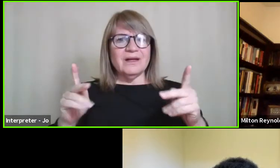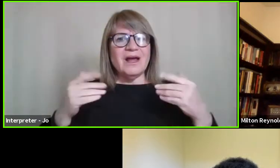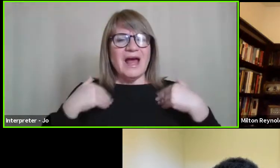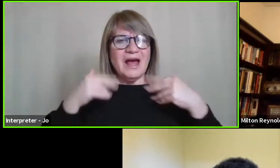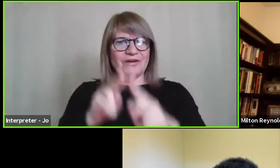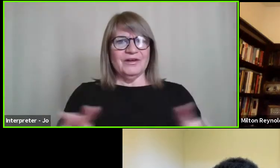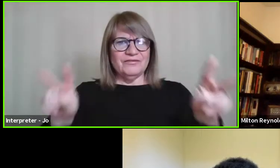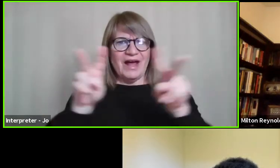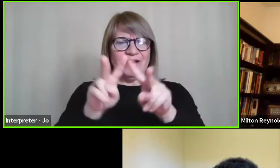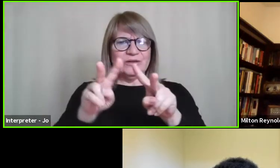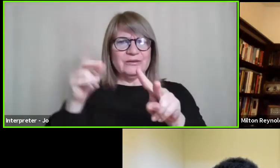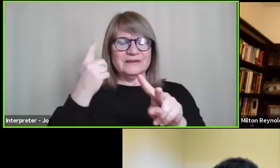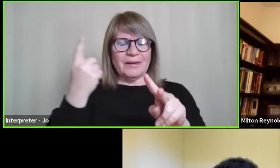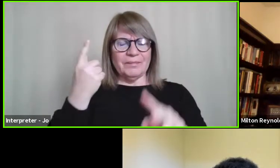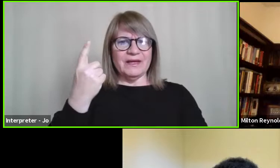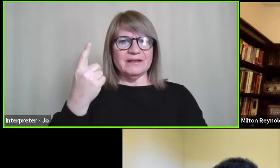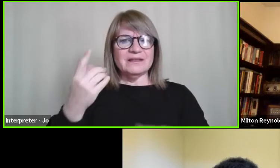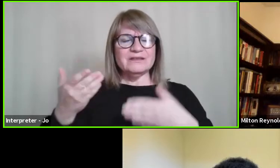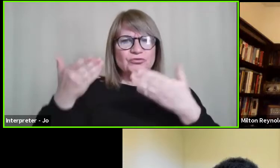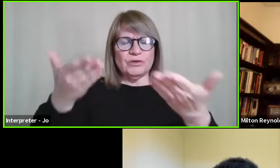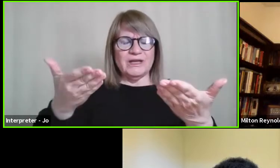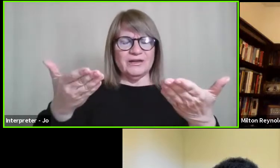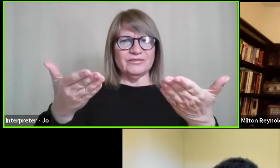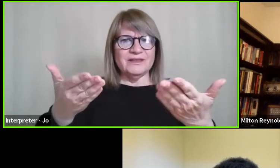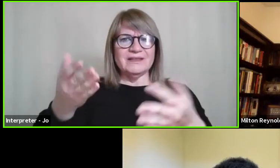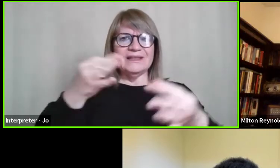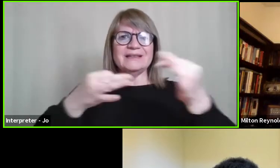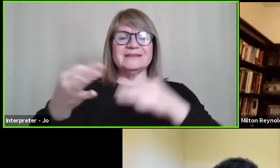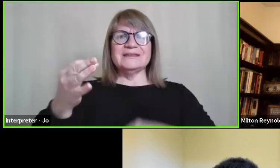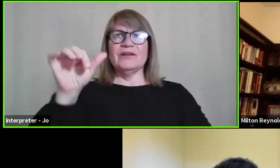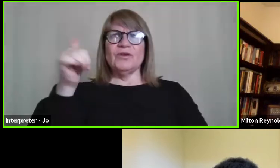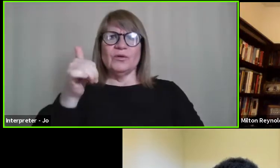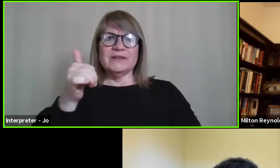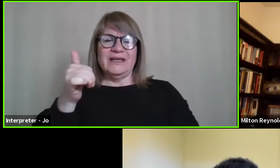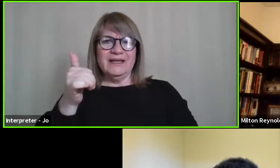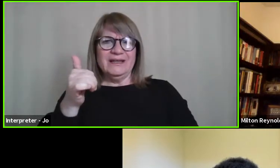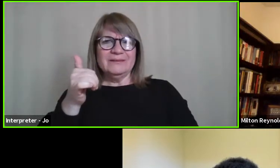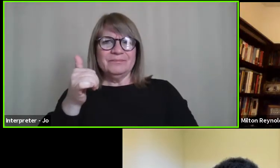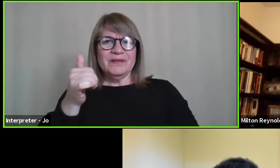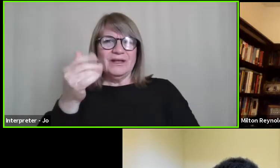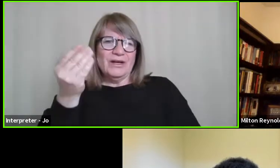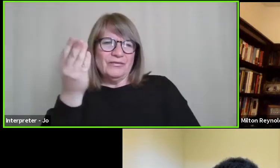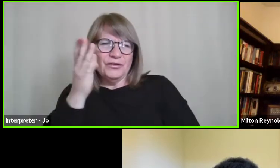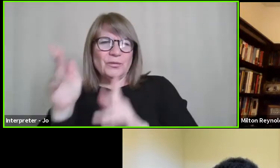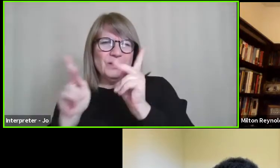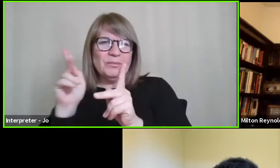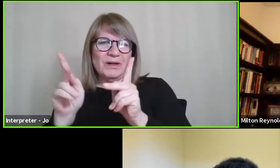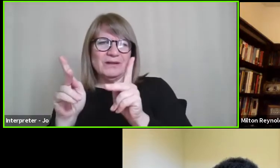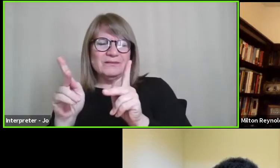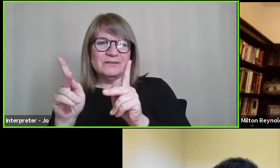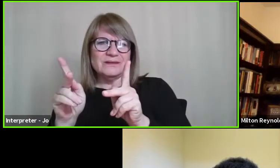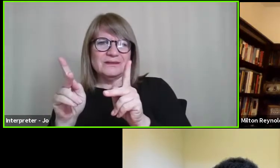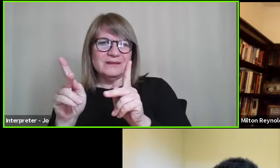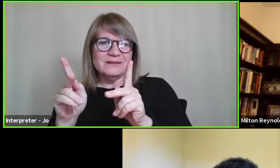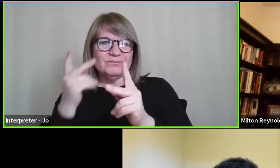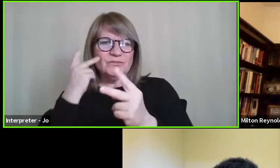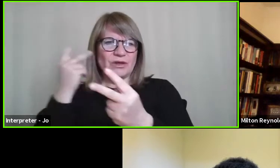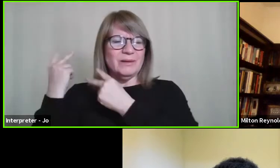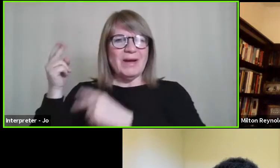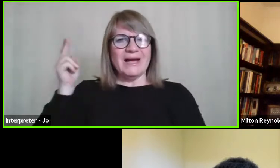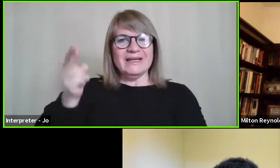for whom those resources need to be dedicated those deemed to be most fit by again those very um historical markers that